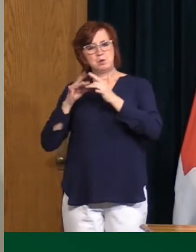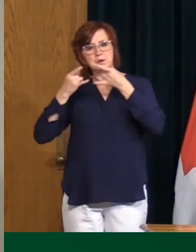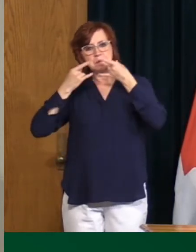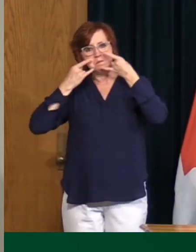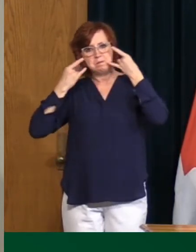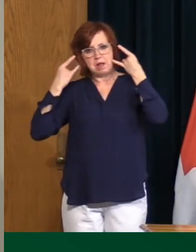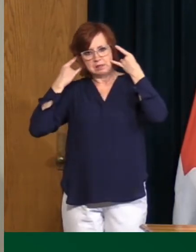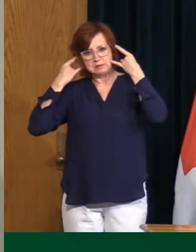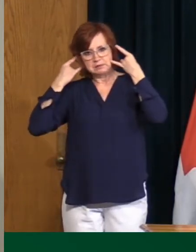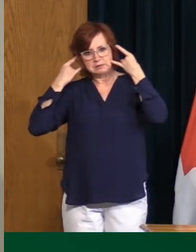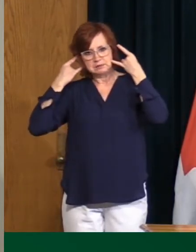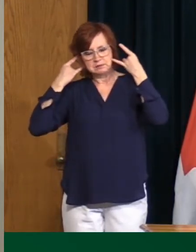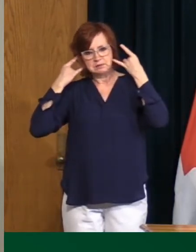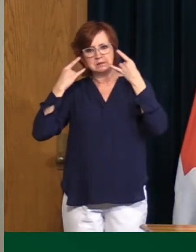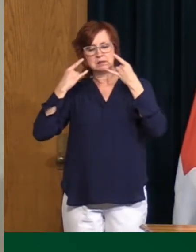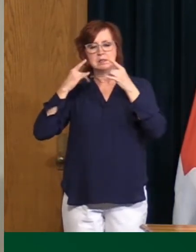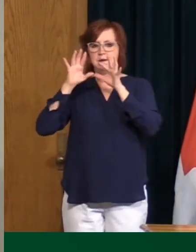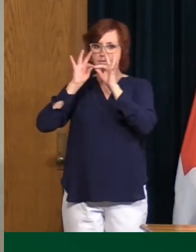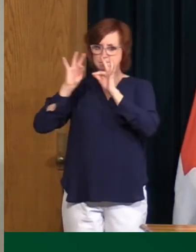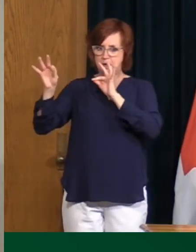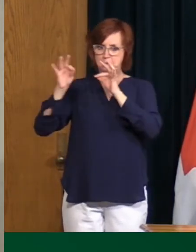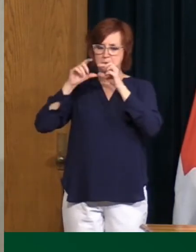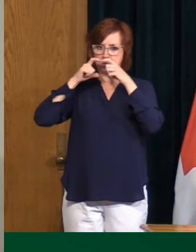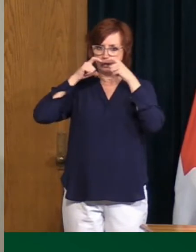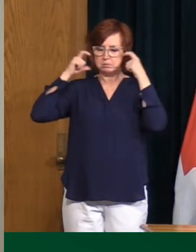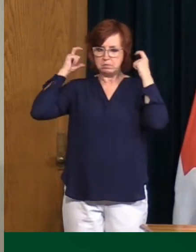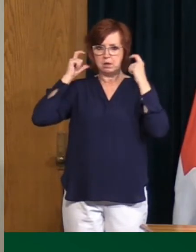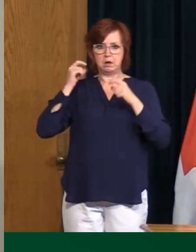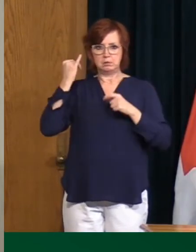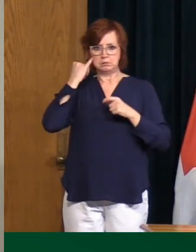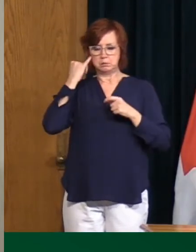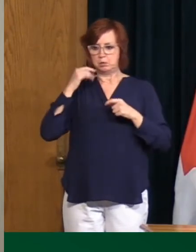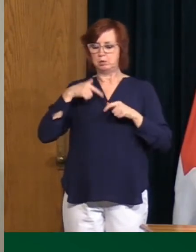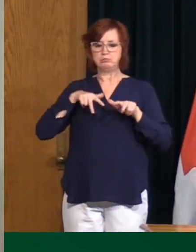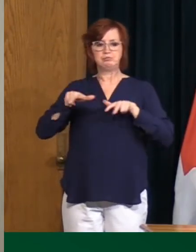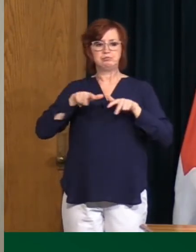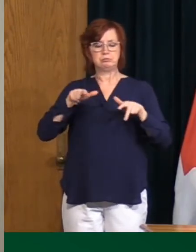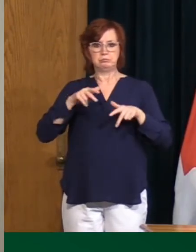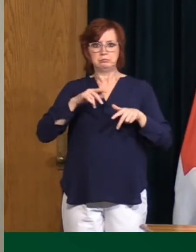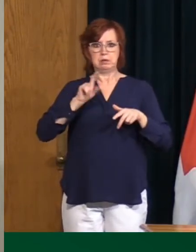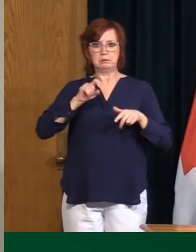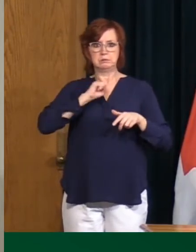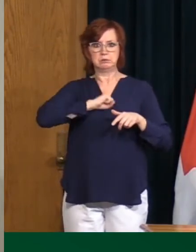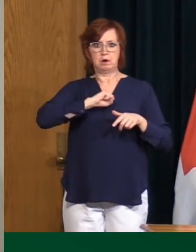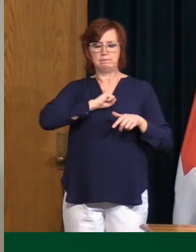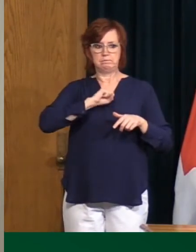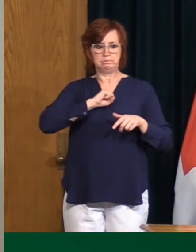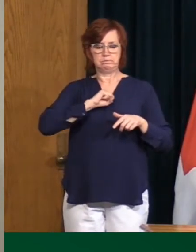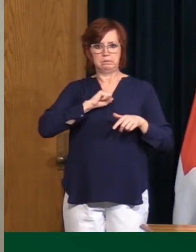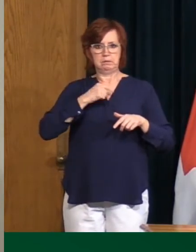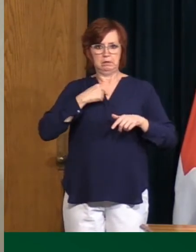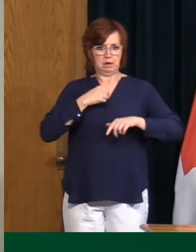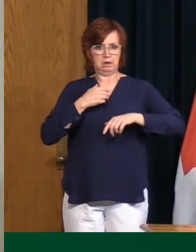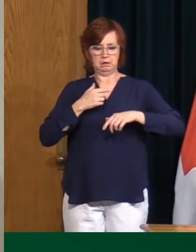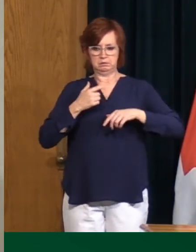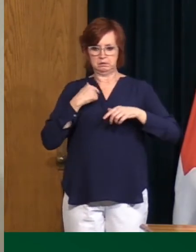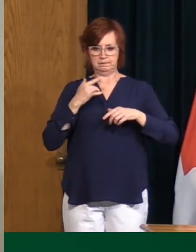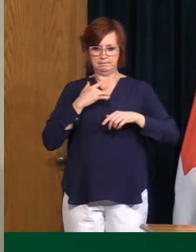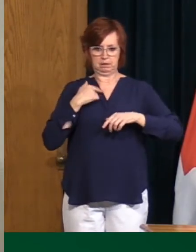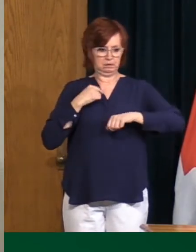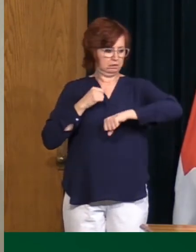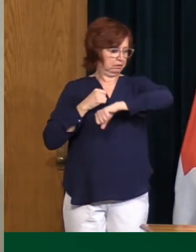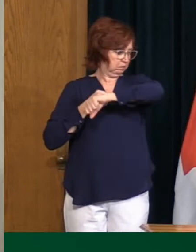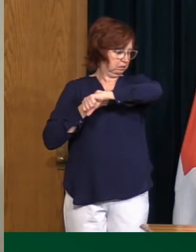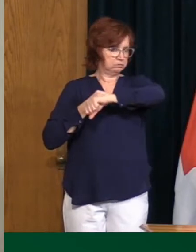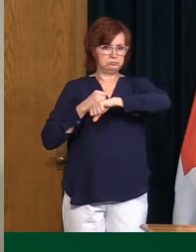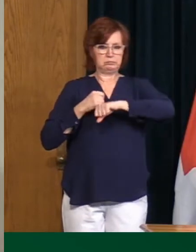that if you were to cough and you couldn't cough in your sleeve, you prevent droplets from going on to either land on a surface that